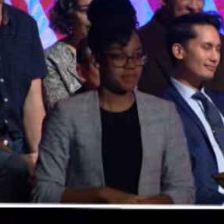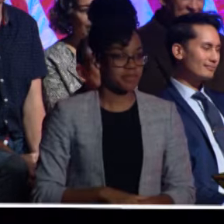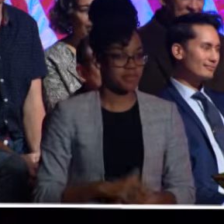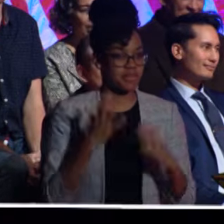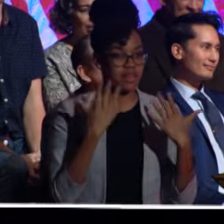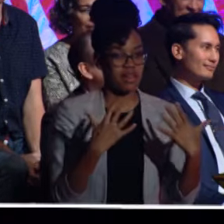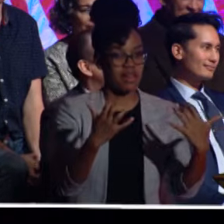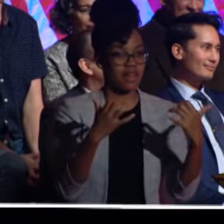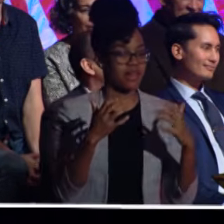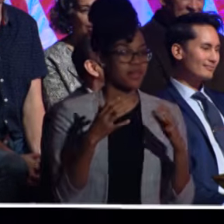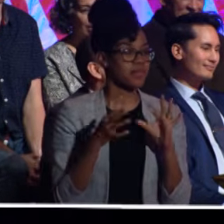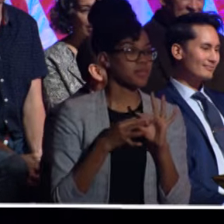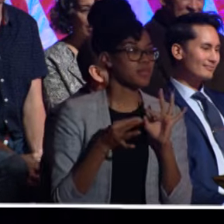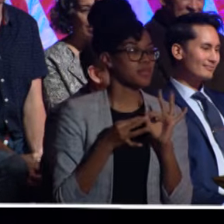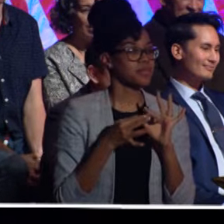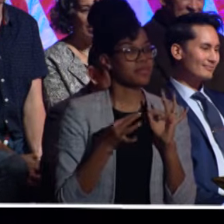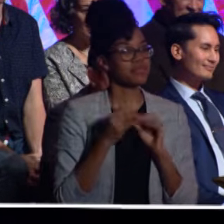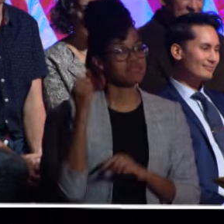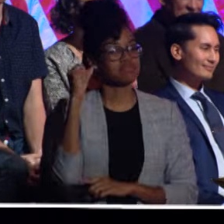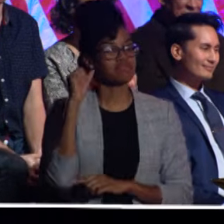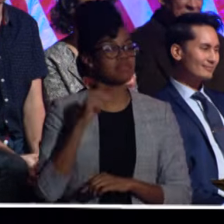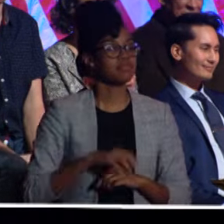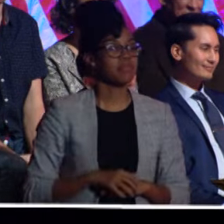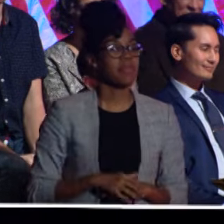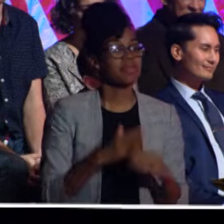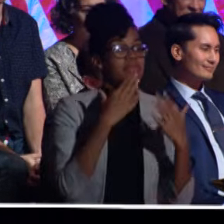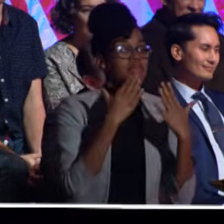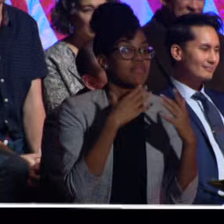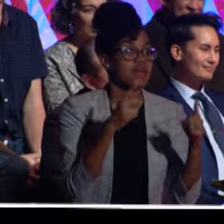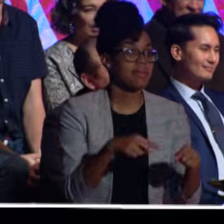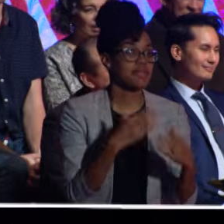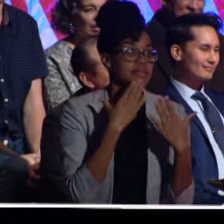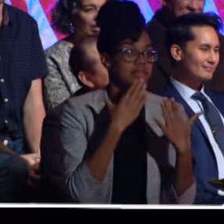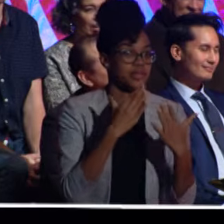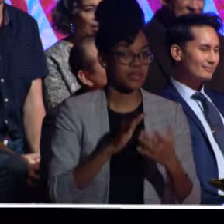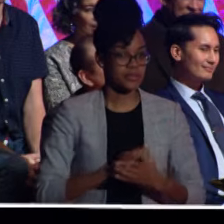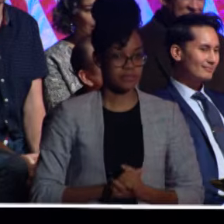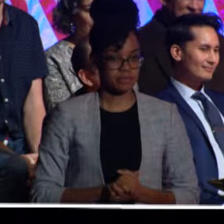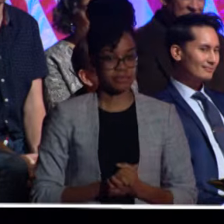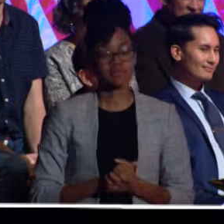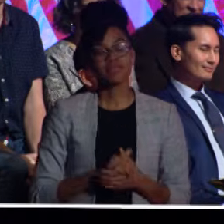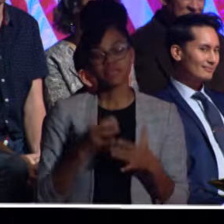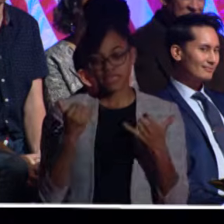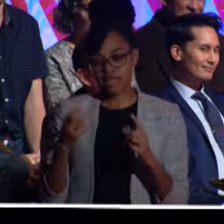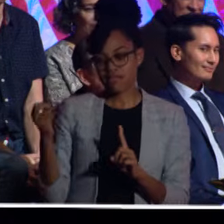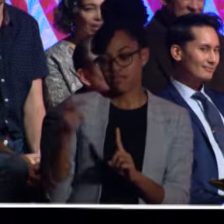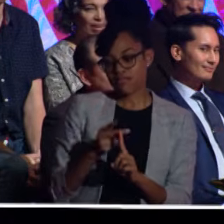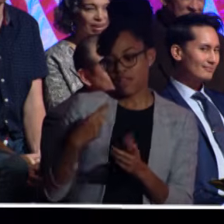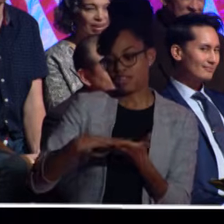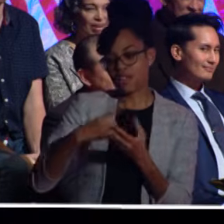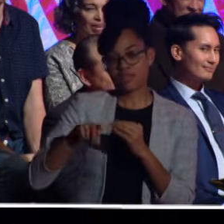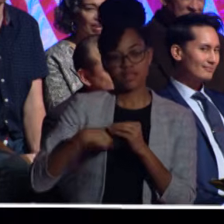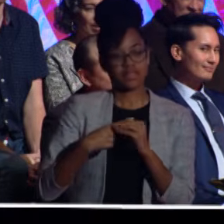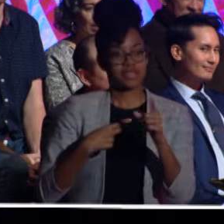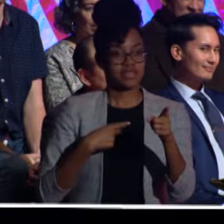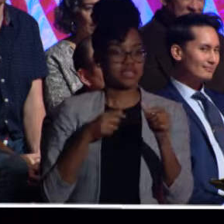Thank you. Thank you for being here. Thank you. So let's talk about affordable housing.